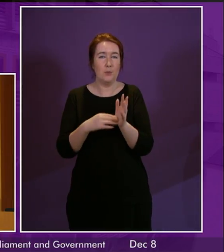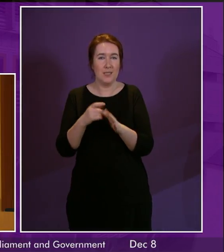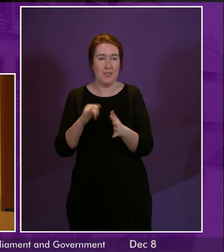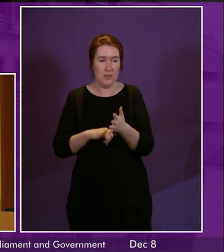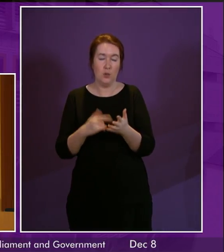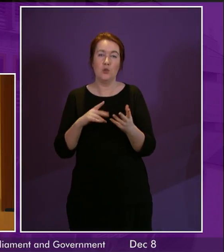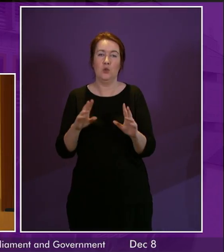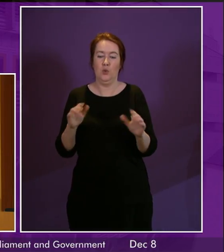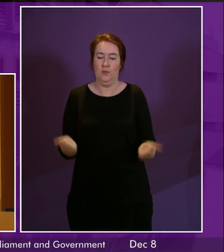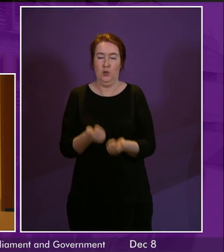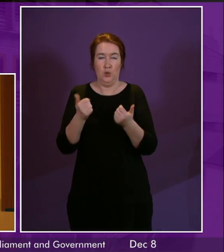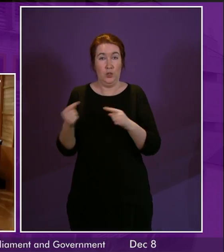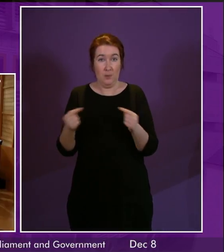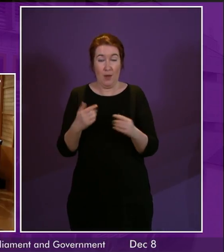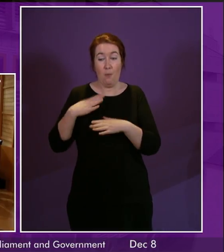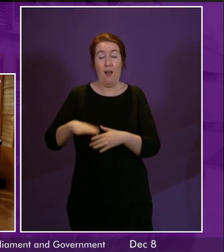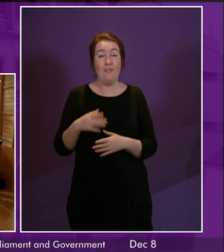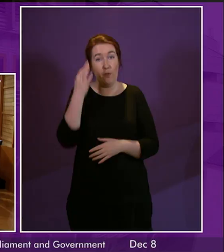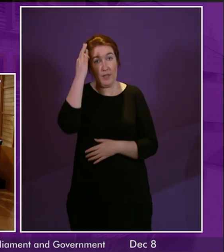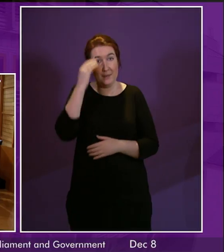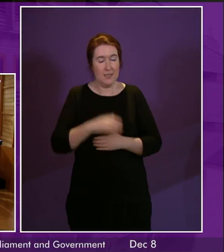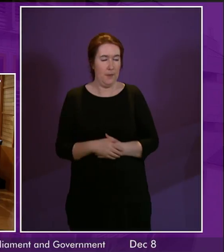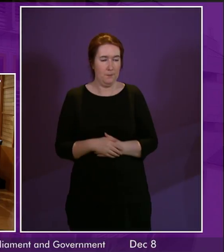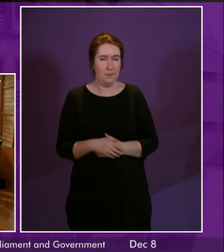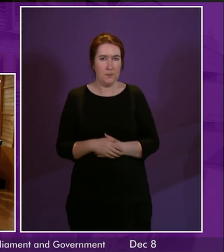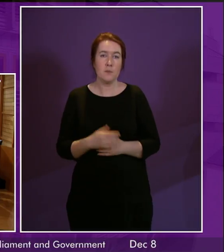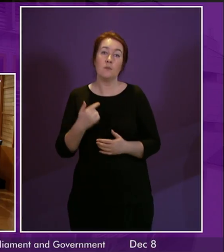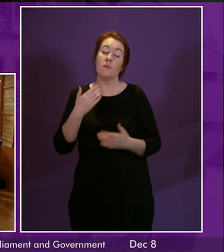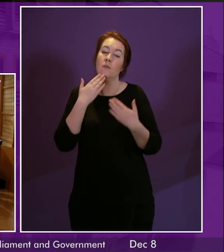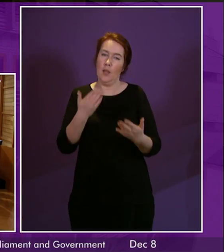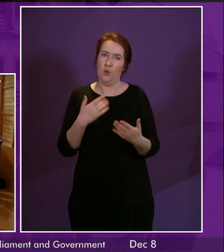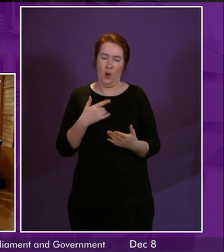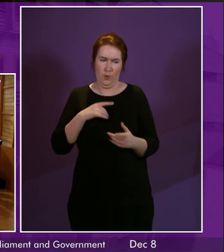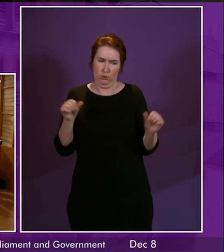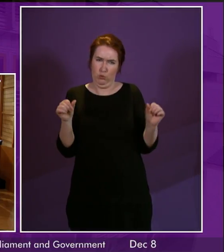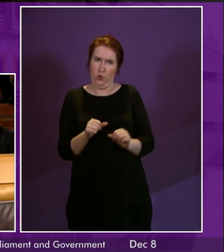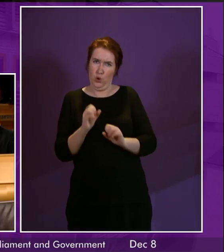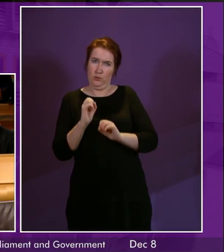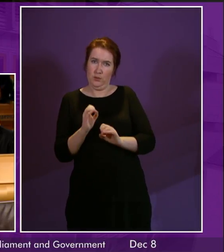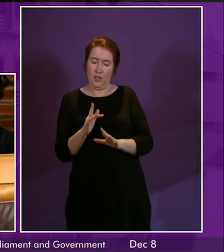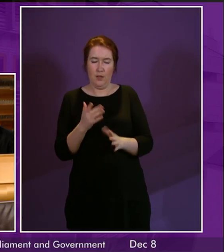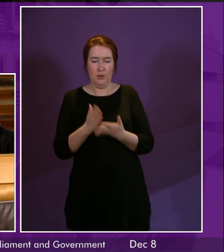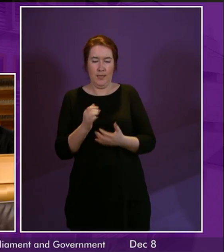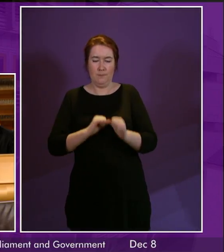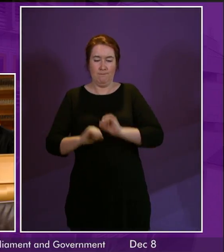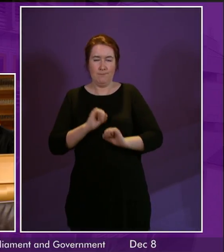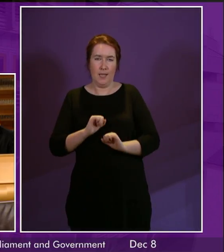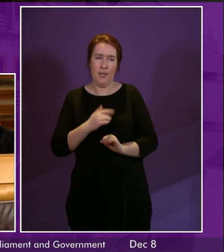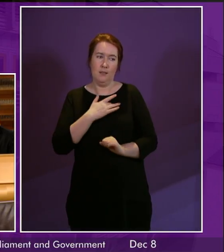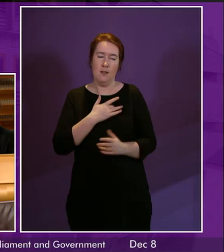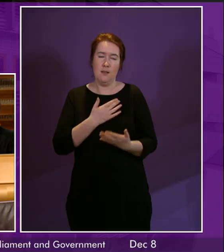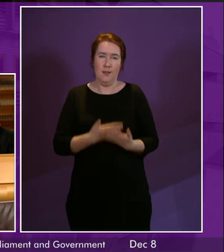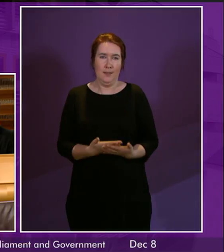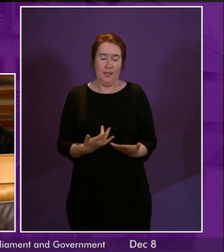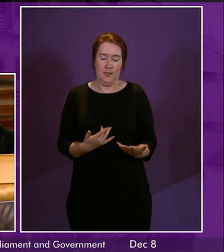the debate on behalf of the committee, please. Officer, I rise to make this short speech with reluctance and a heavy heart, not because